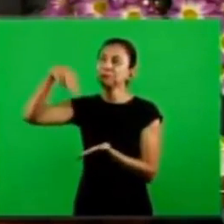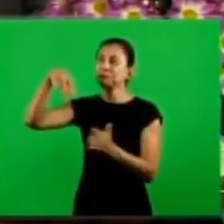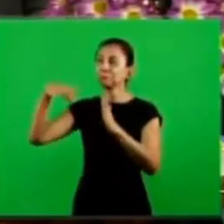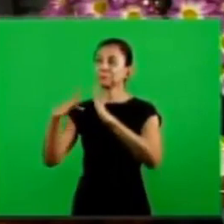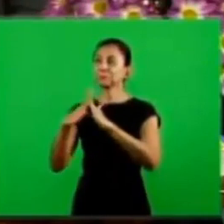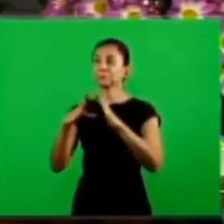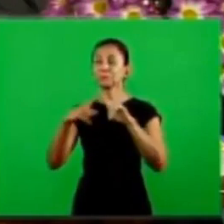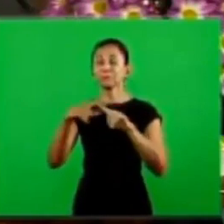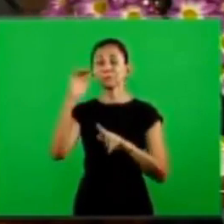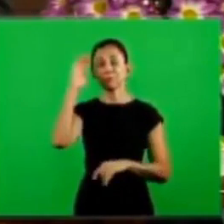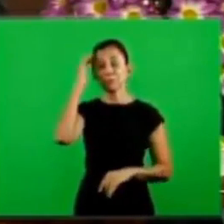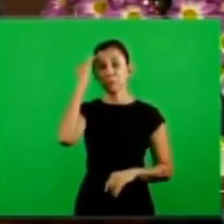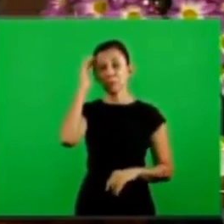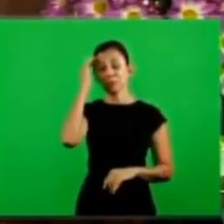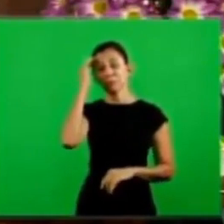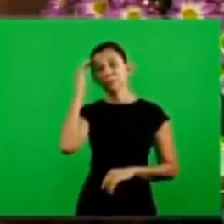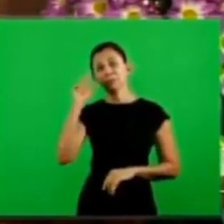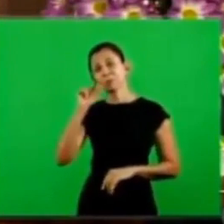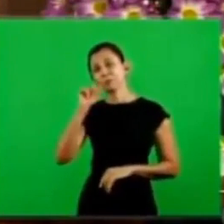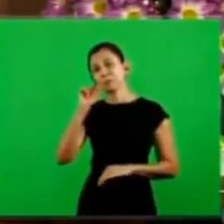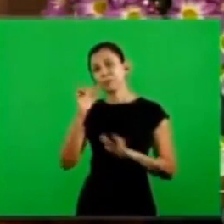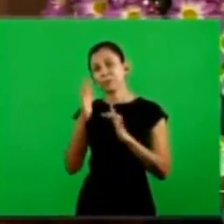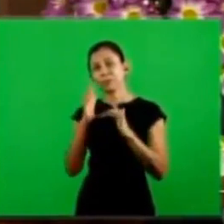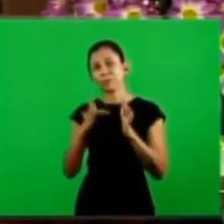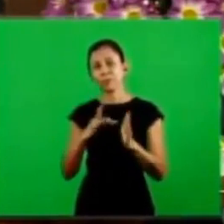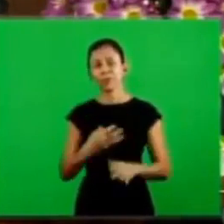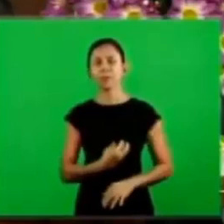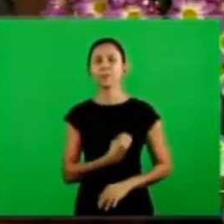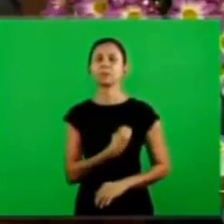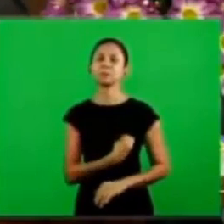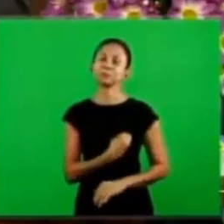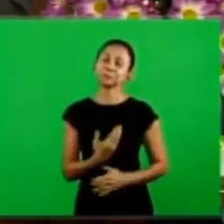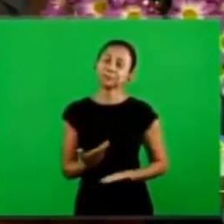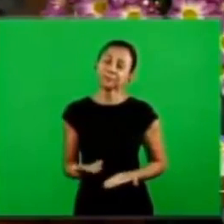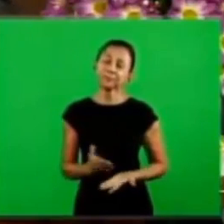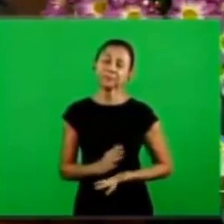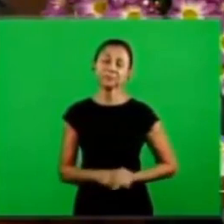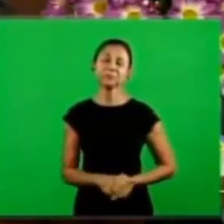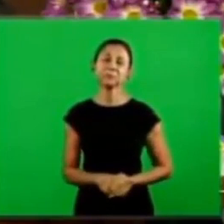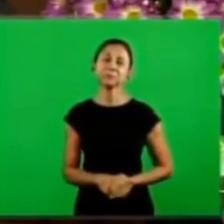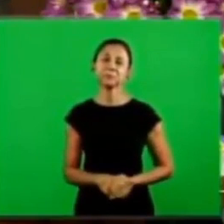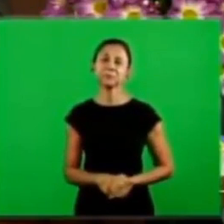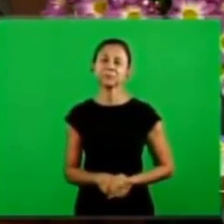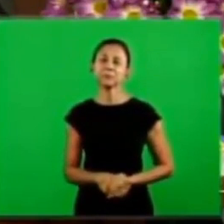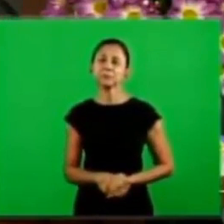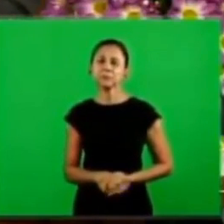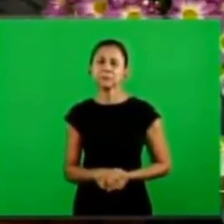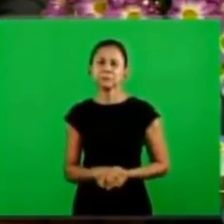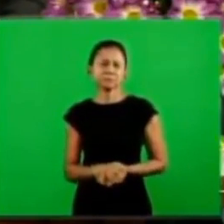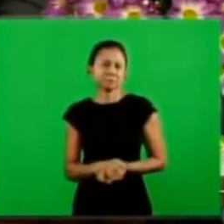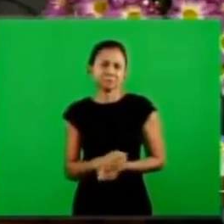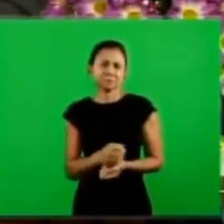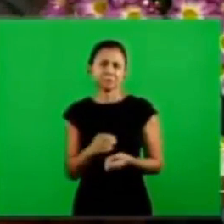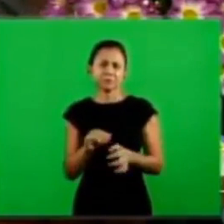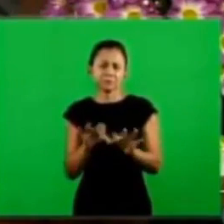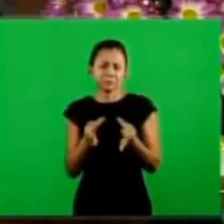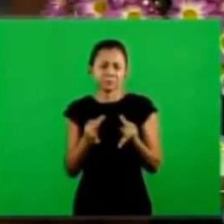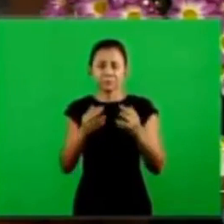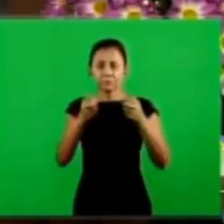of resurrection. So we need to understand something. Jesus is alive. That's what we need to understand. So